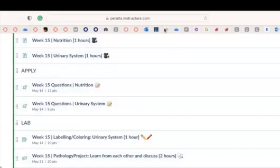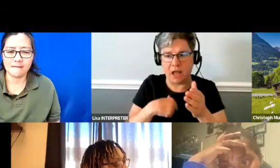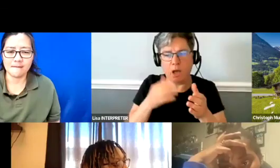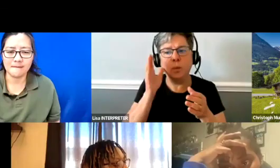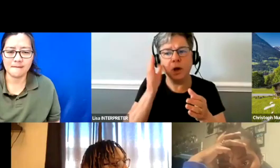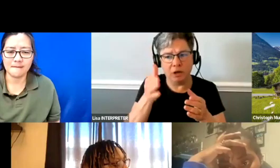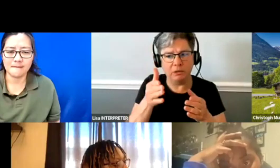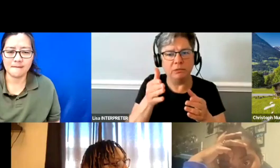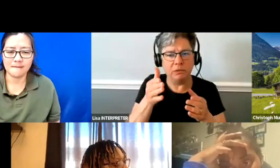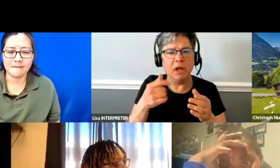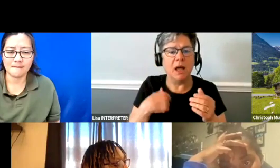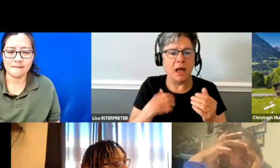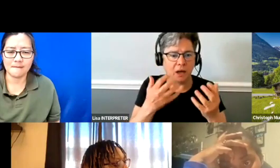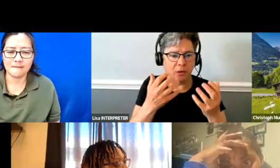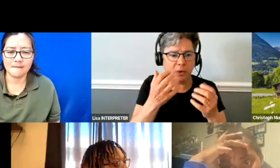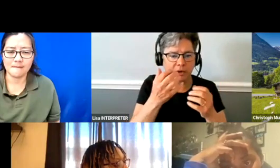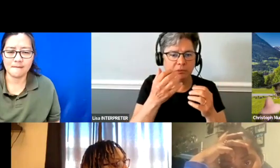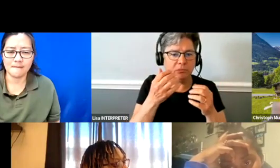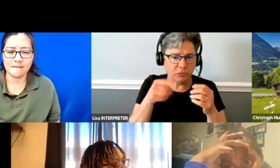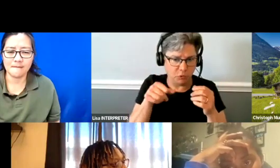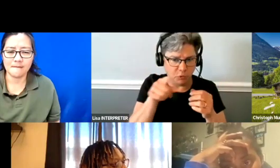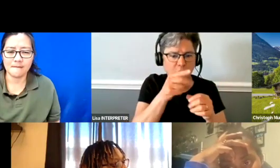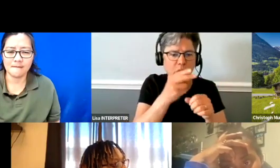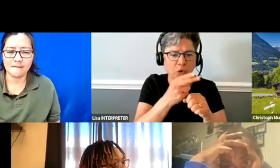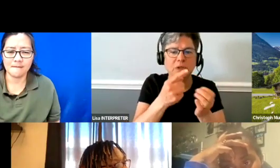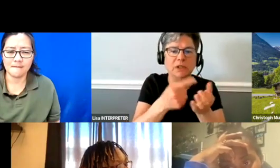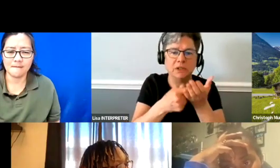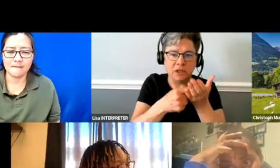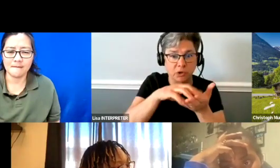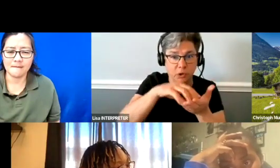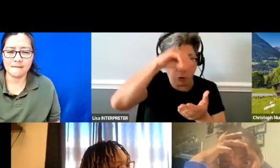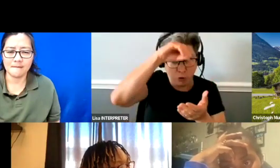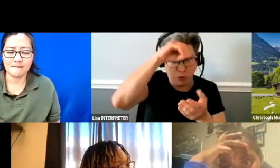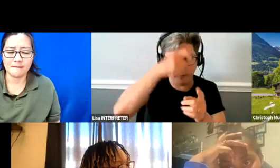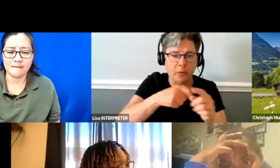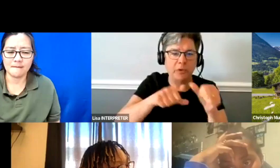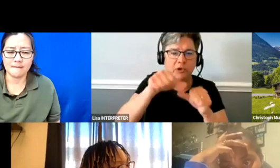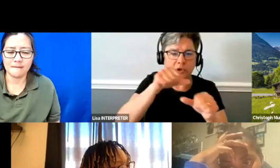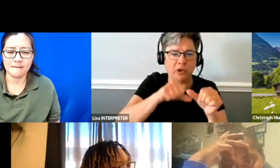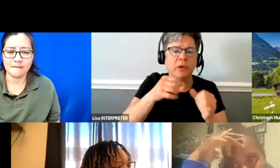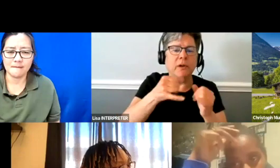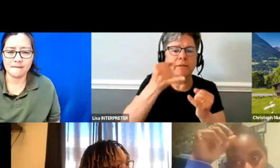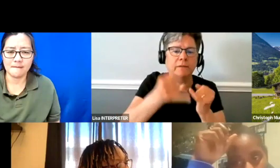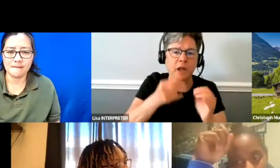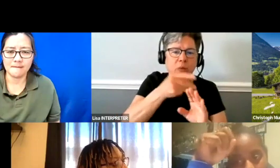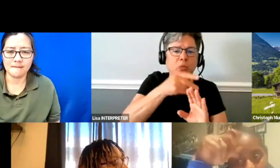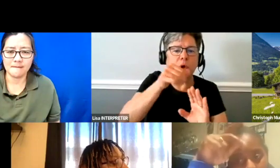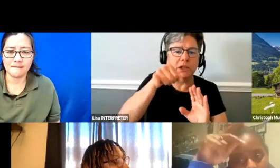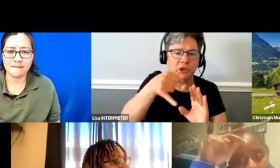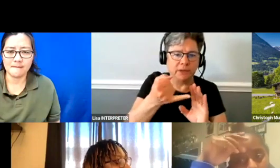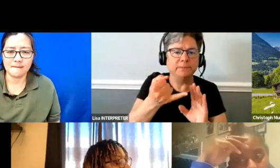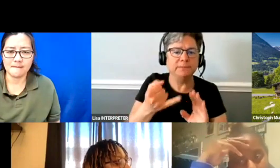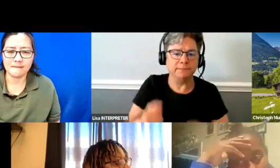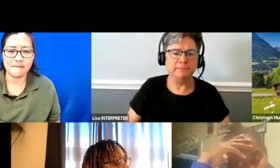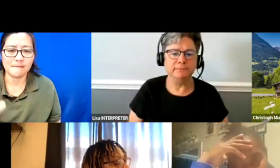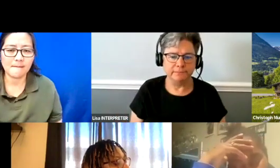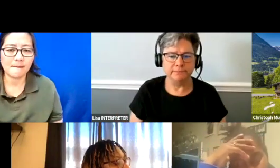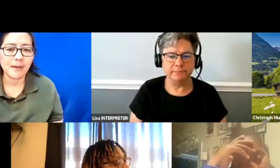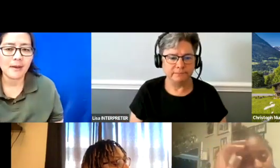guys to use that discussion and learn from each other as a final project. All right.